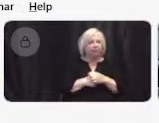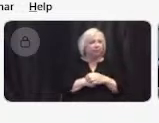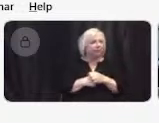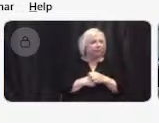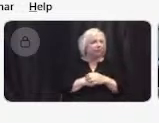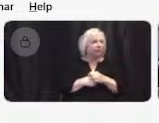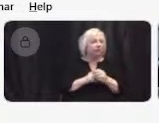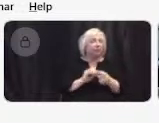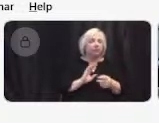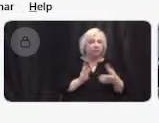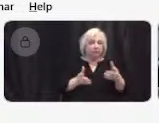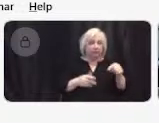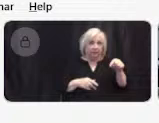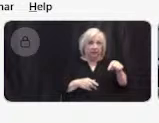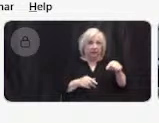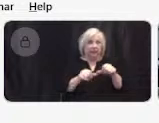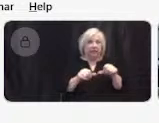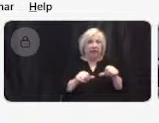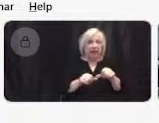This is a